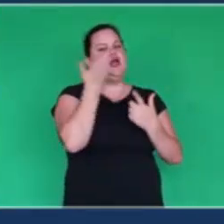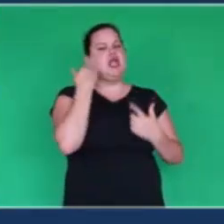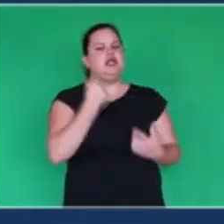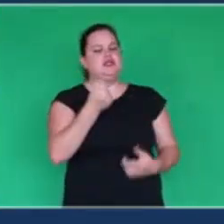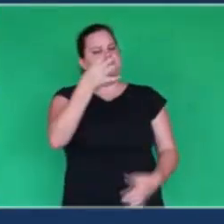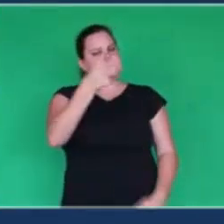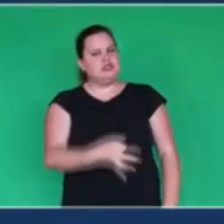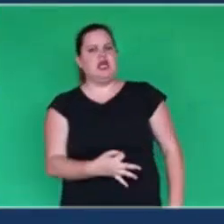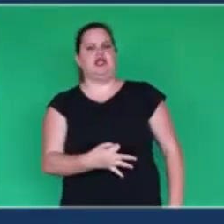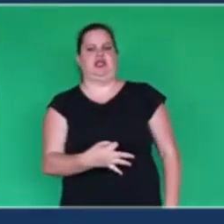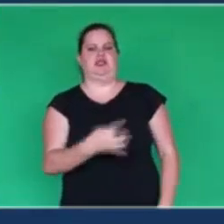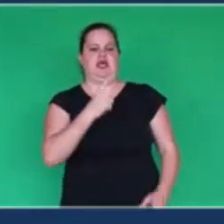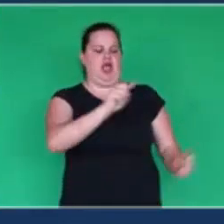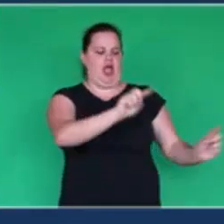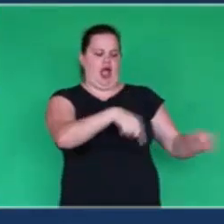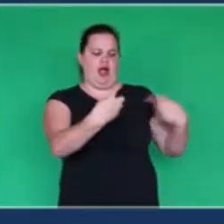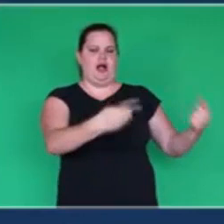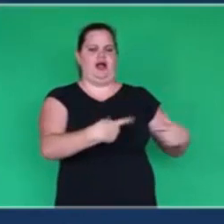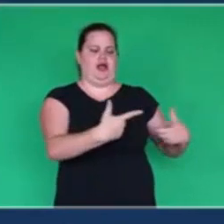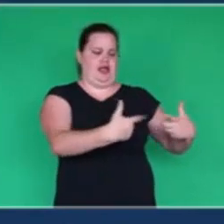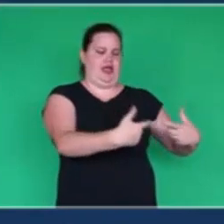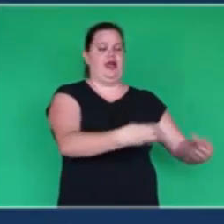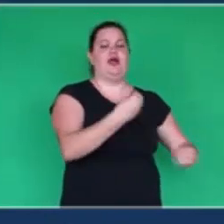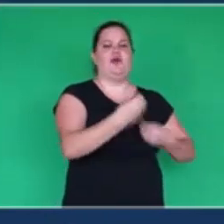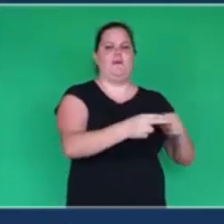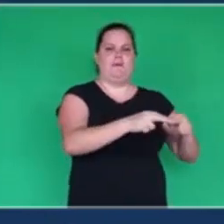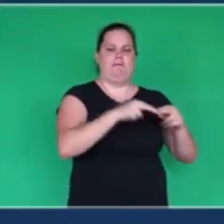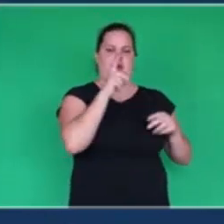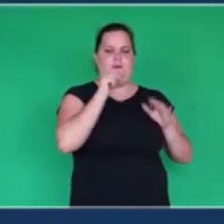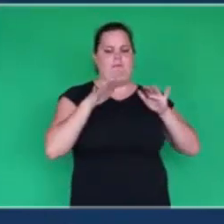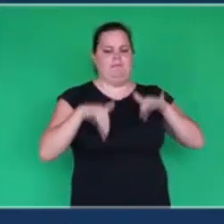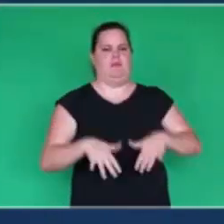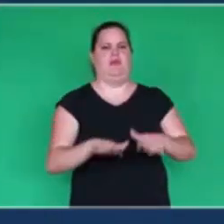constructed to avoid the attacks against Israel,